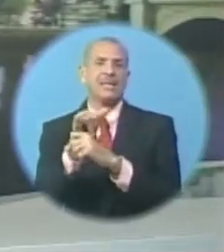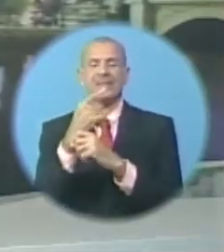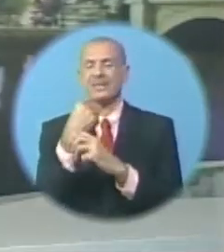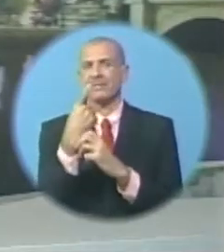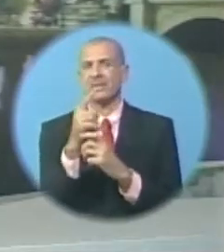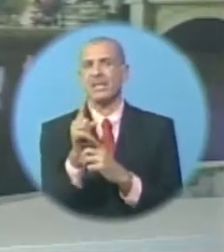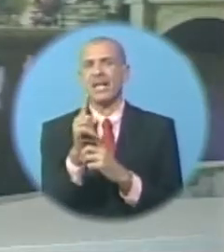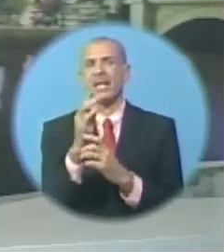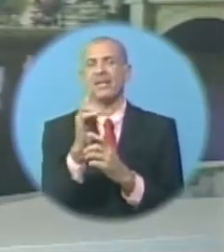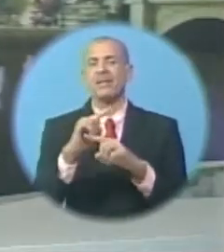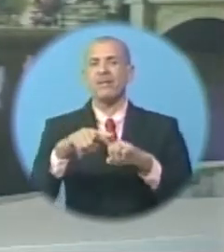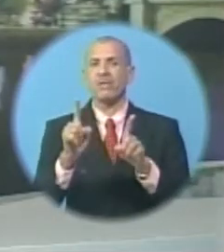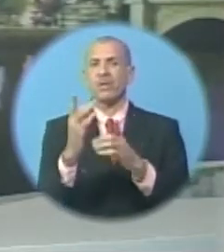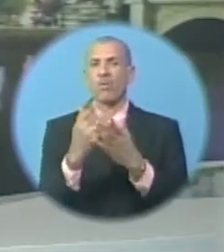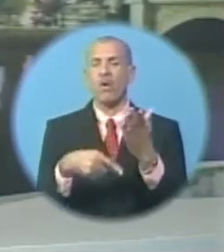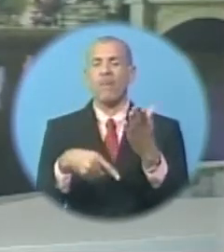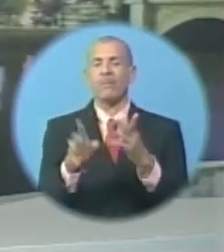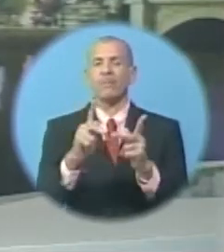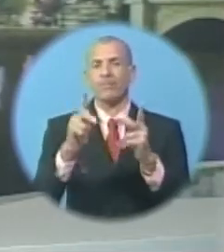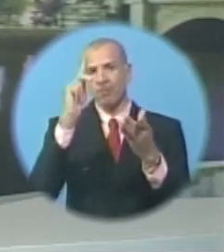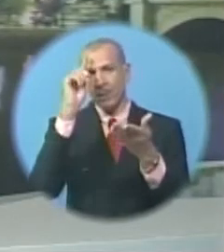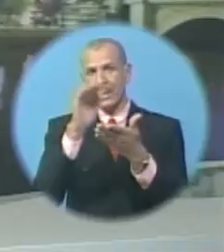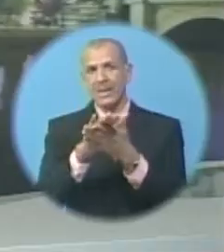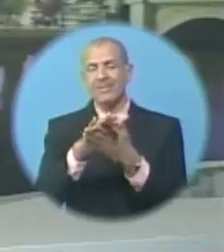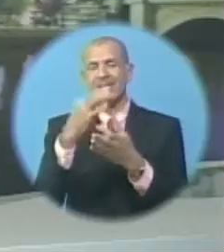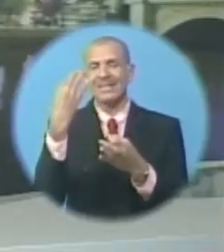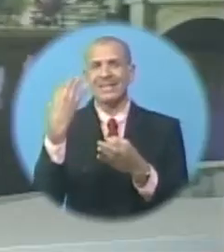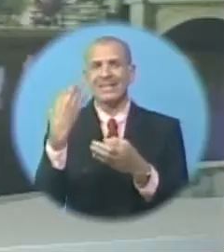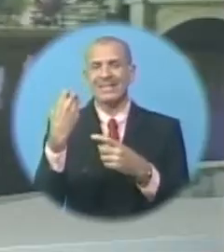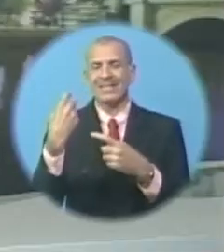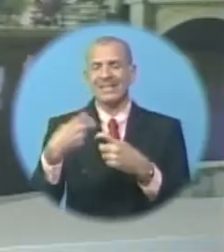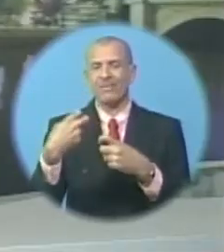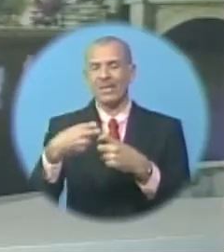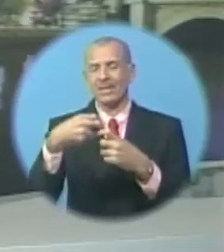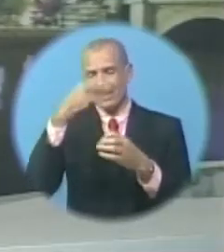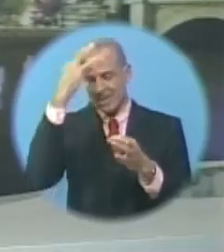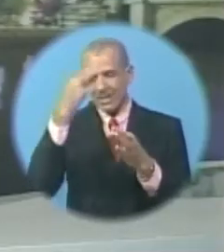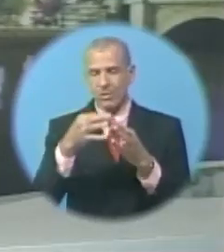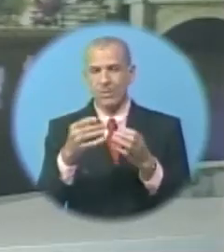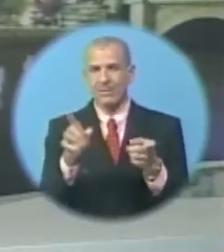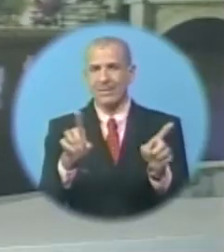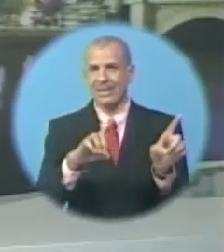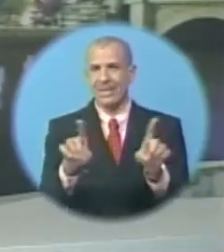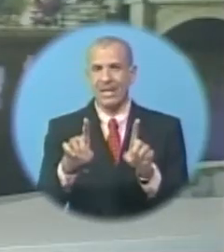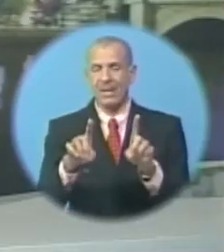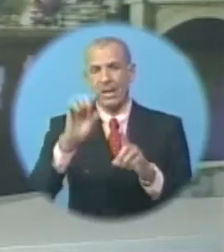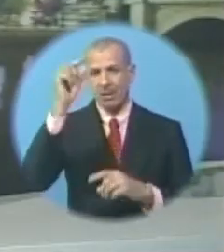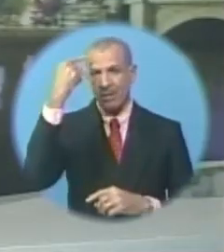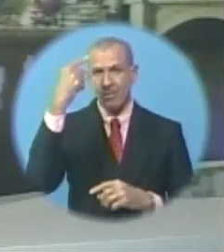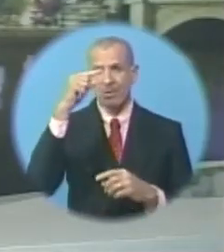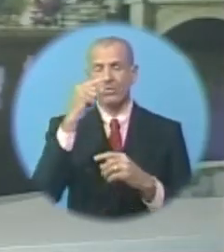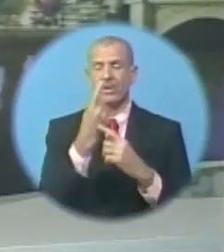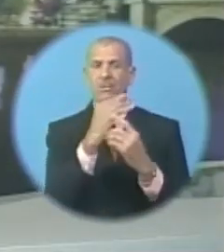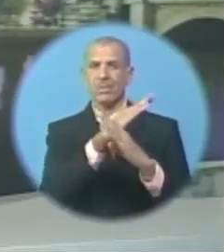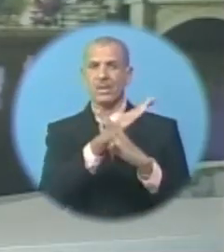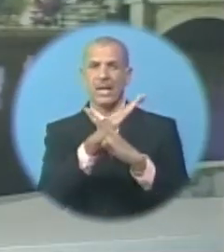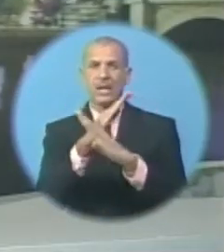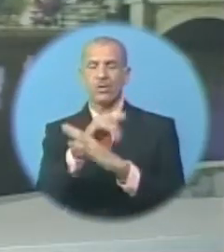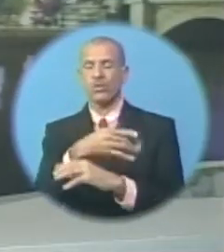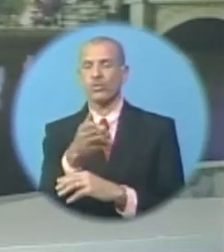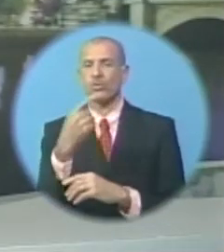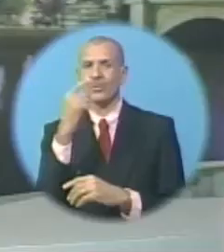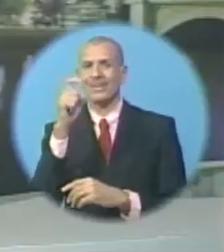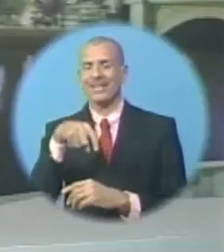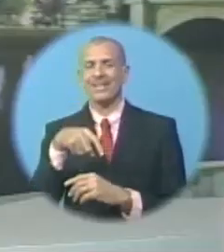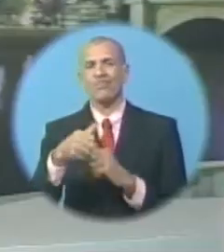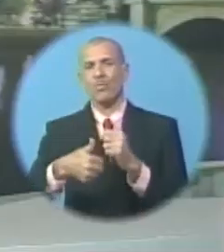some believe tough decisions were taken, noting that government has done everything it can to shield those who need it most